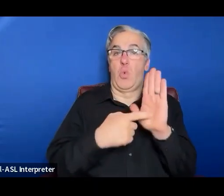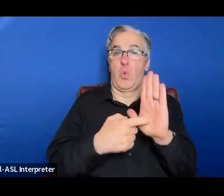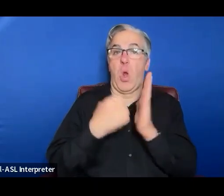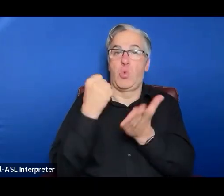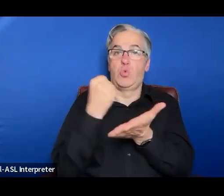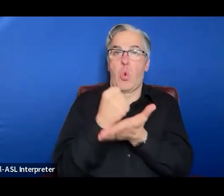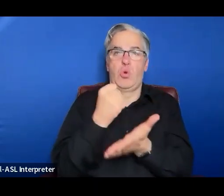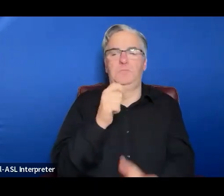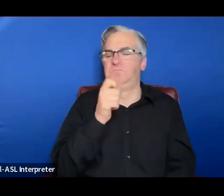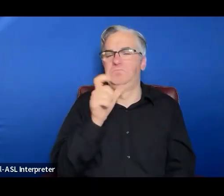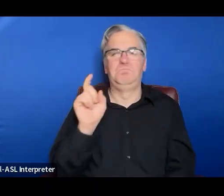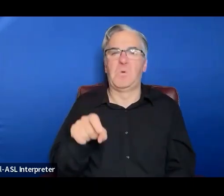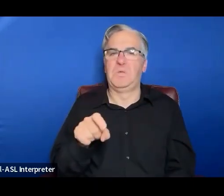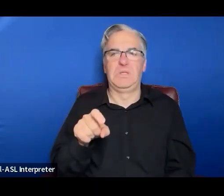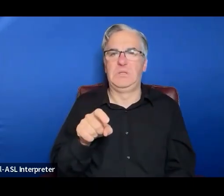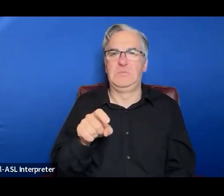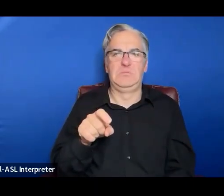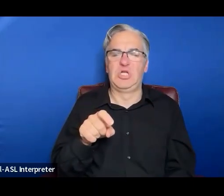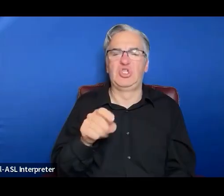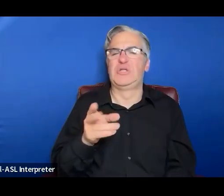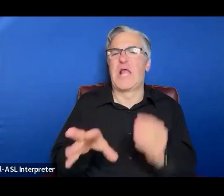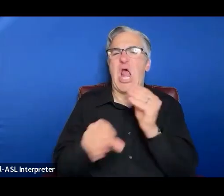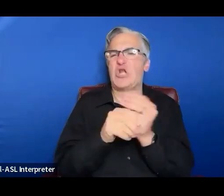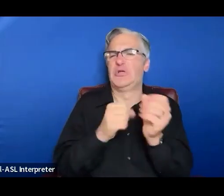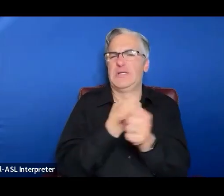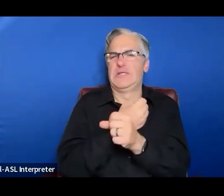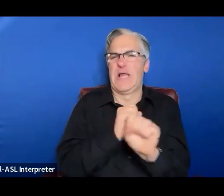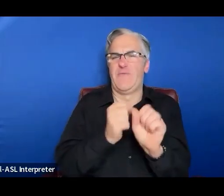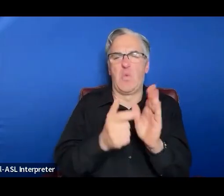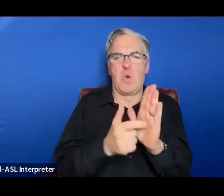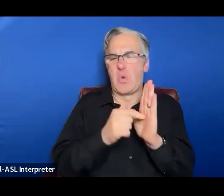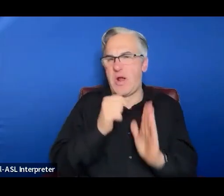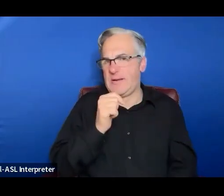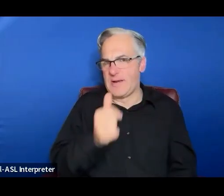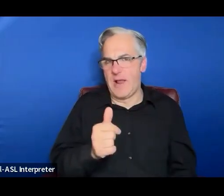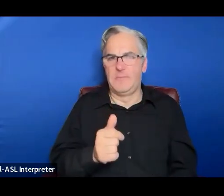safeguards, not technically required, but it makes it a better will.